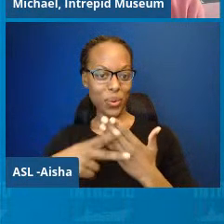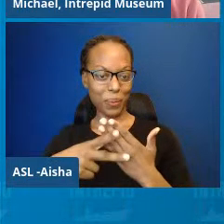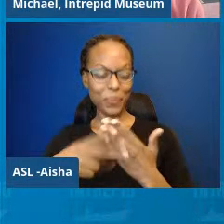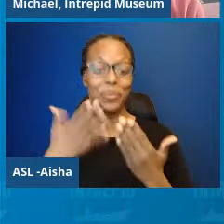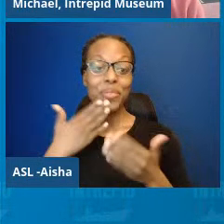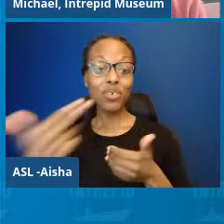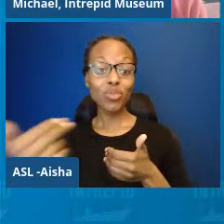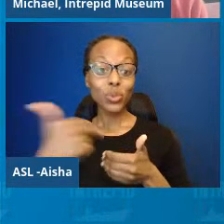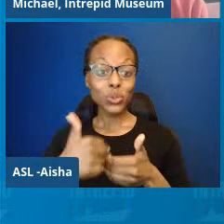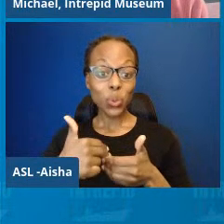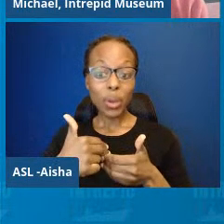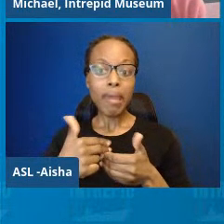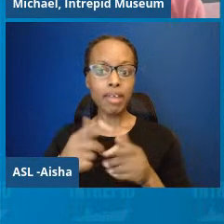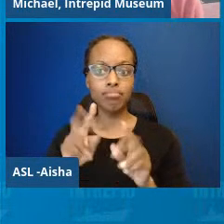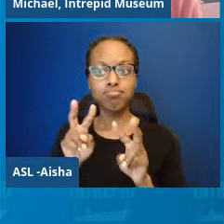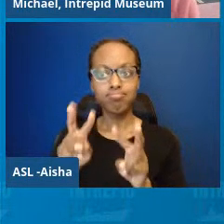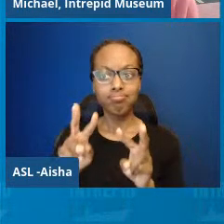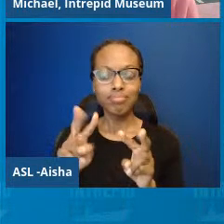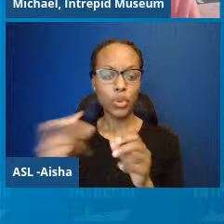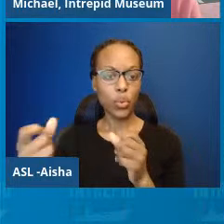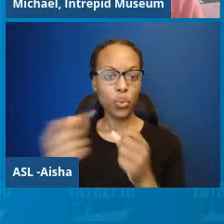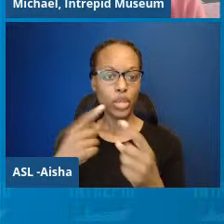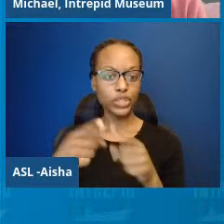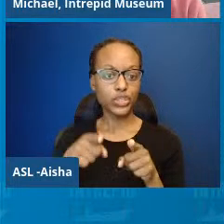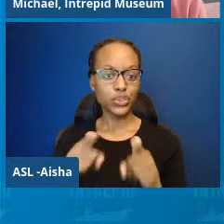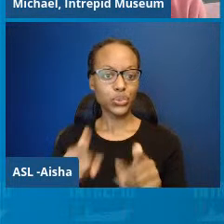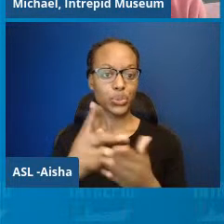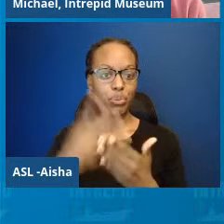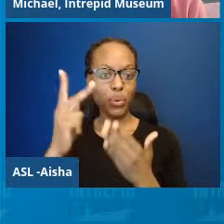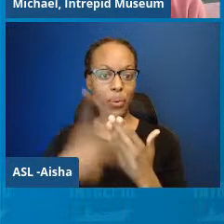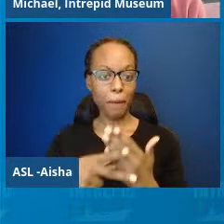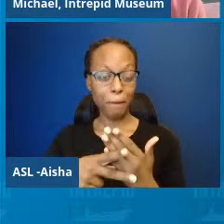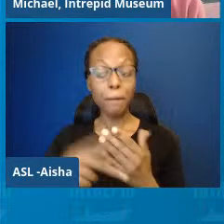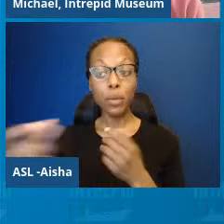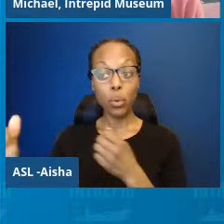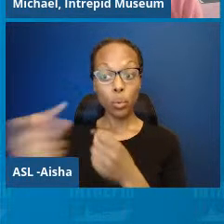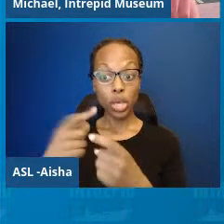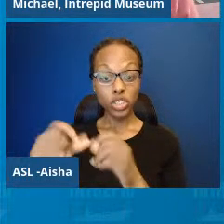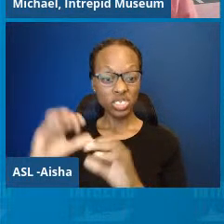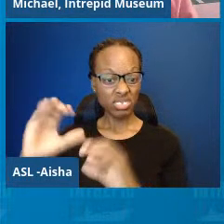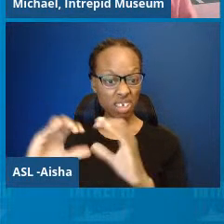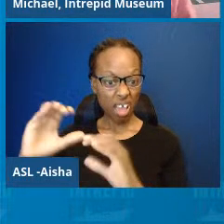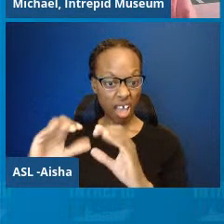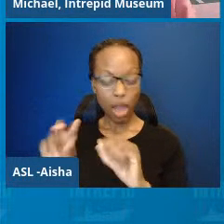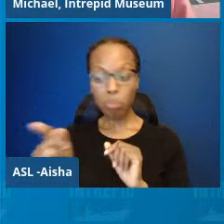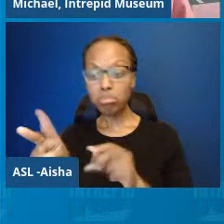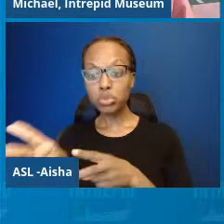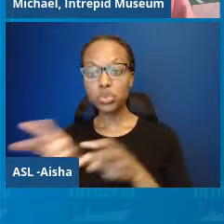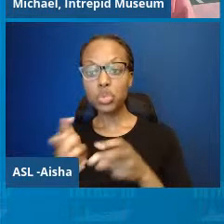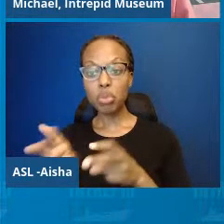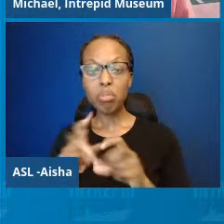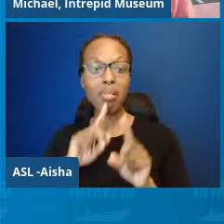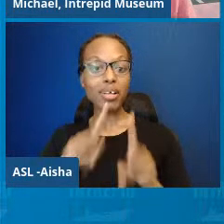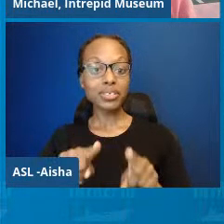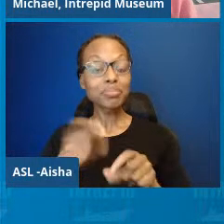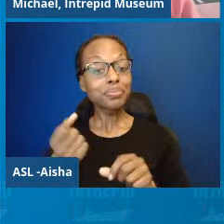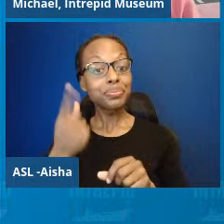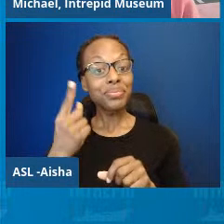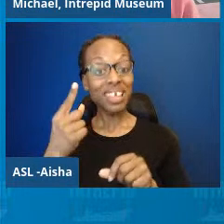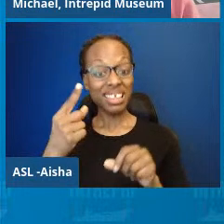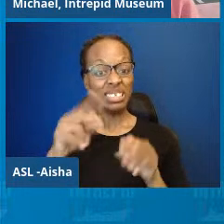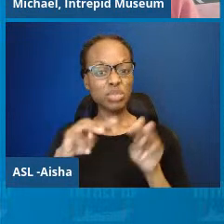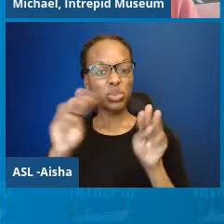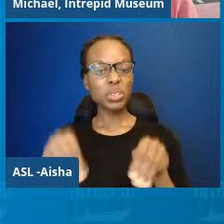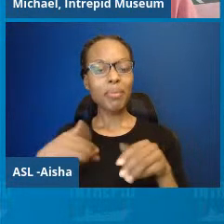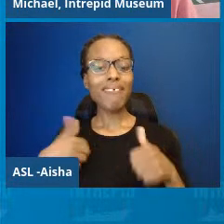questions throughout the program. And we'll try to address as many as we can. The museum's live streams are free. If you would like to